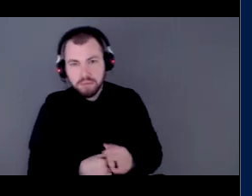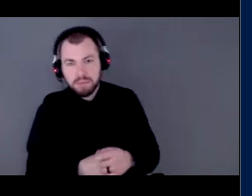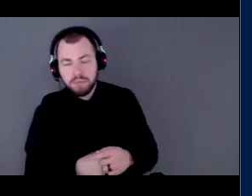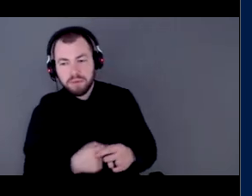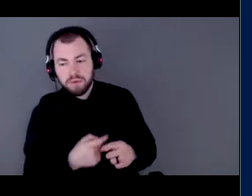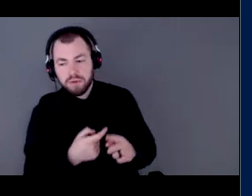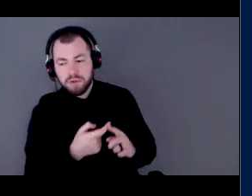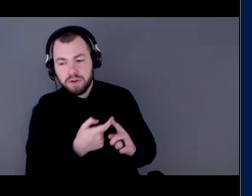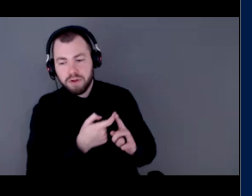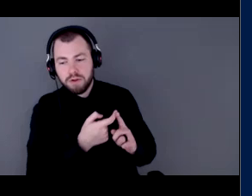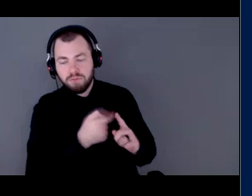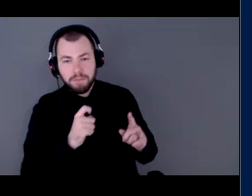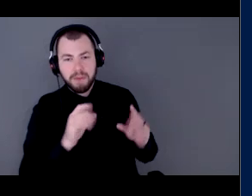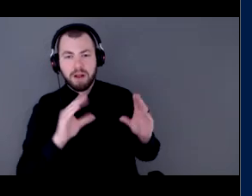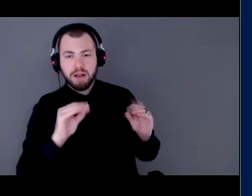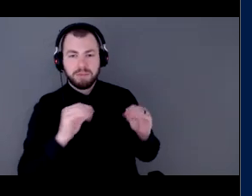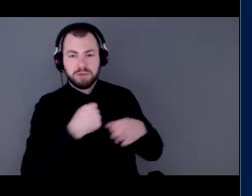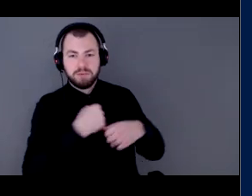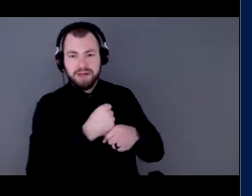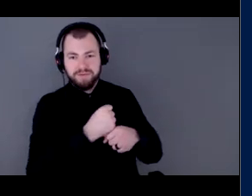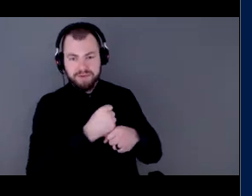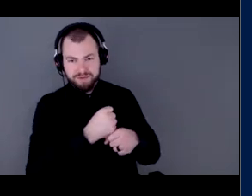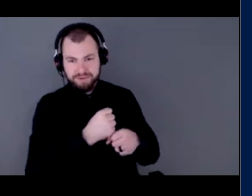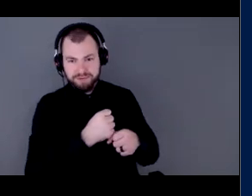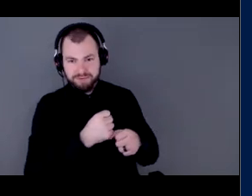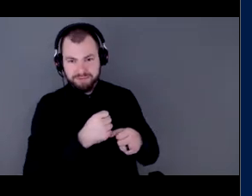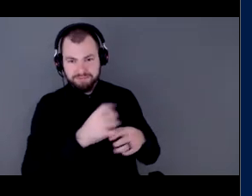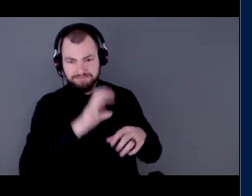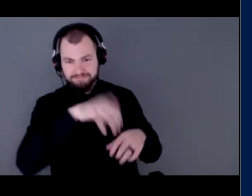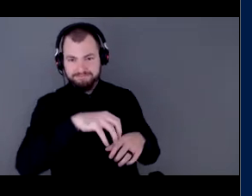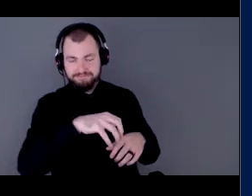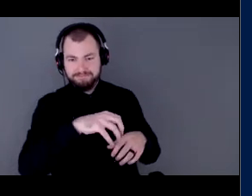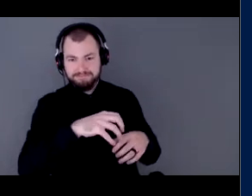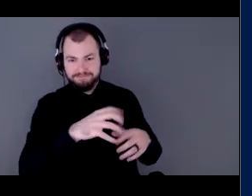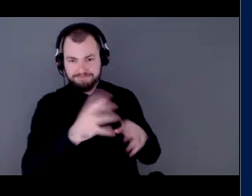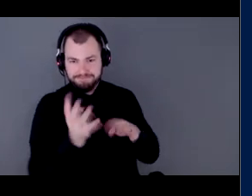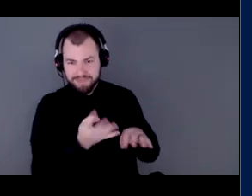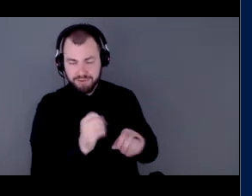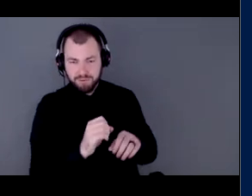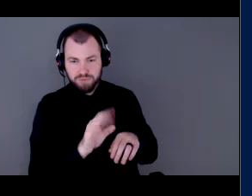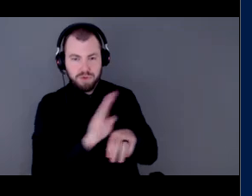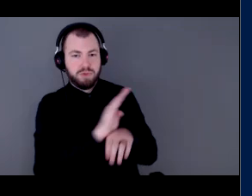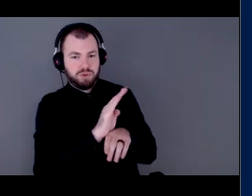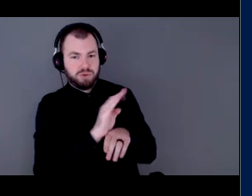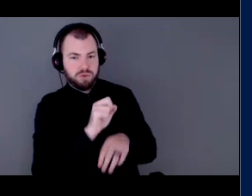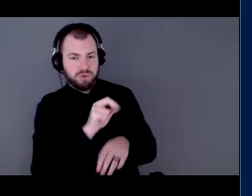They're from a lobster manufacturing plant. So they're commercial sourced.